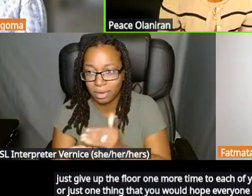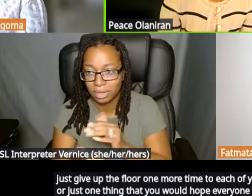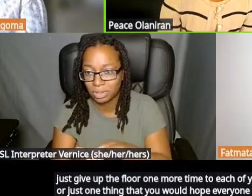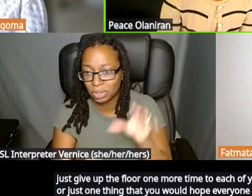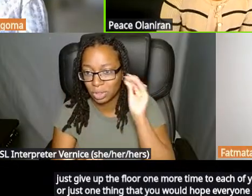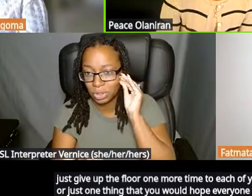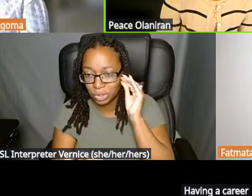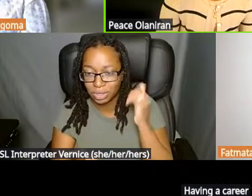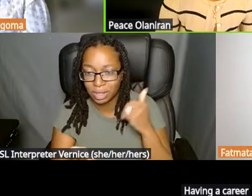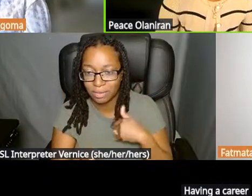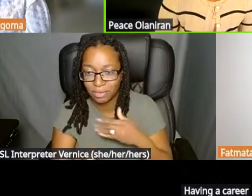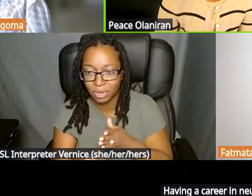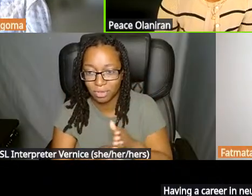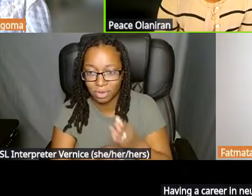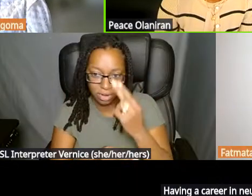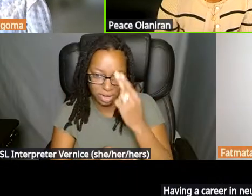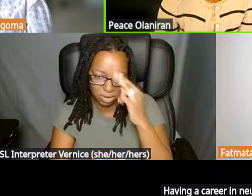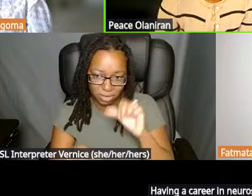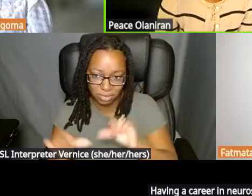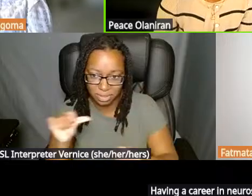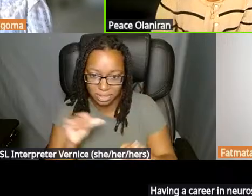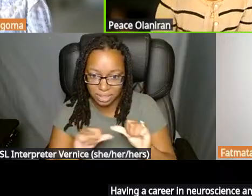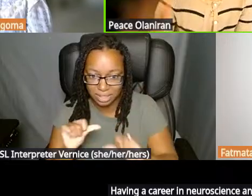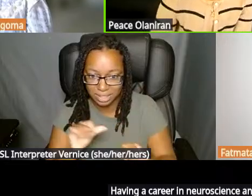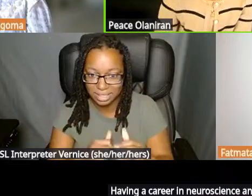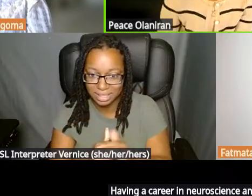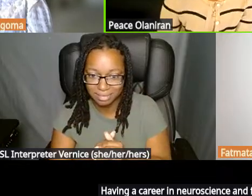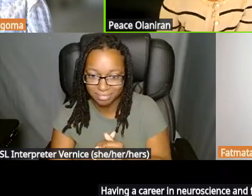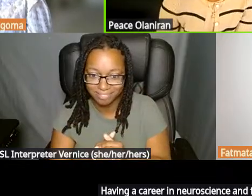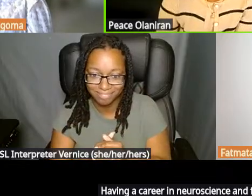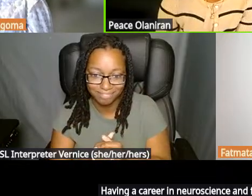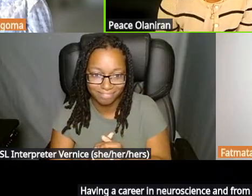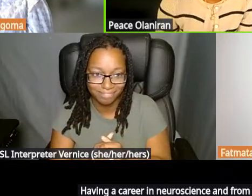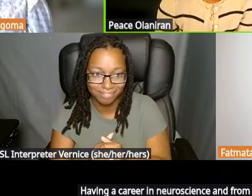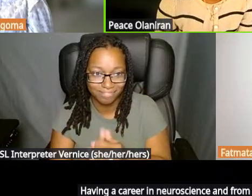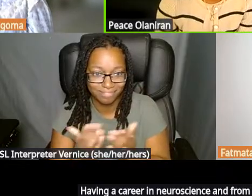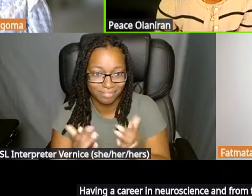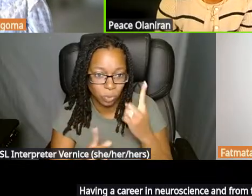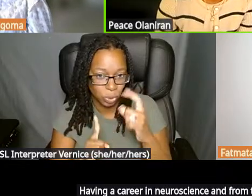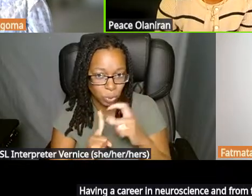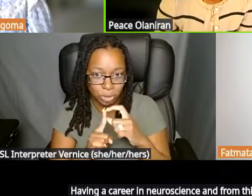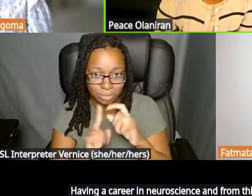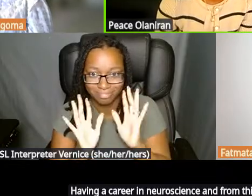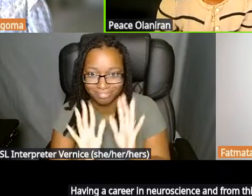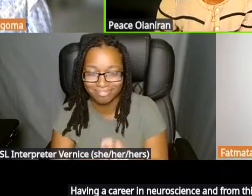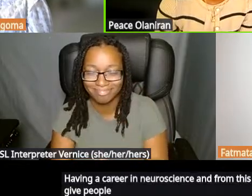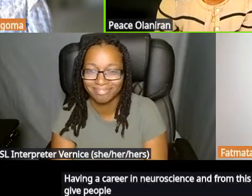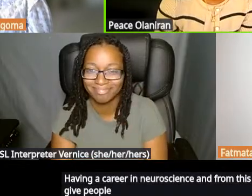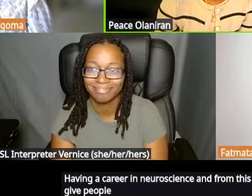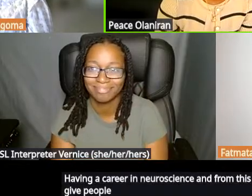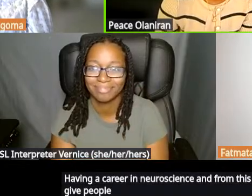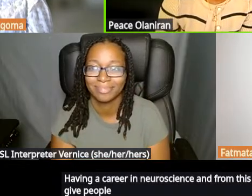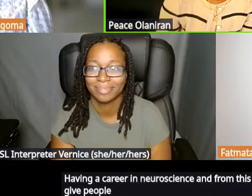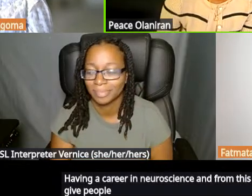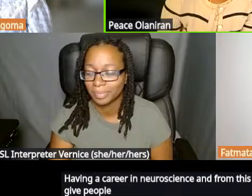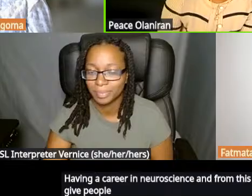a career in neuroscience and from this event. Just one word just to give people.